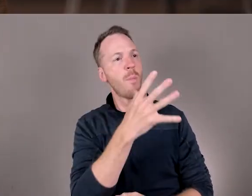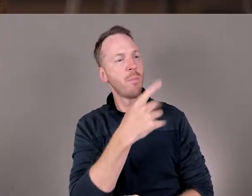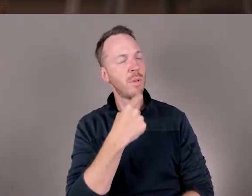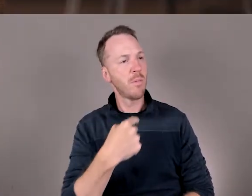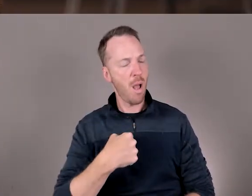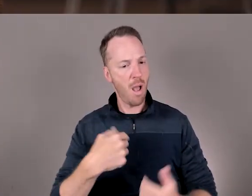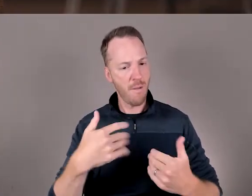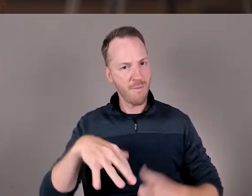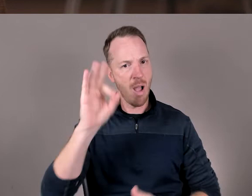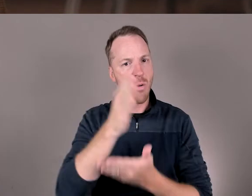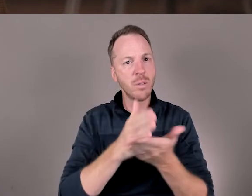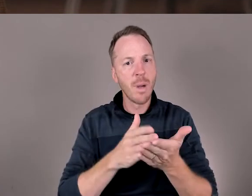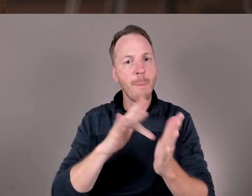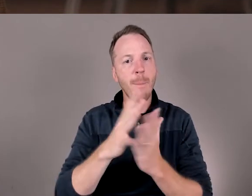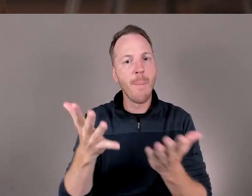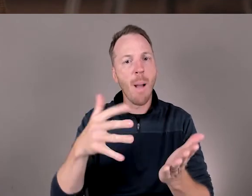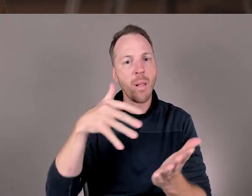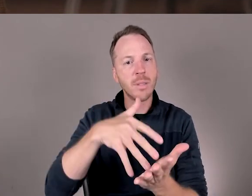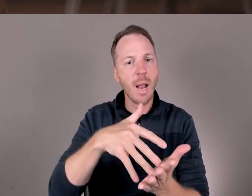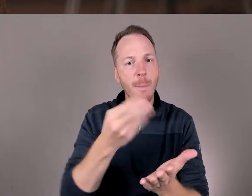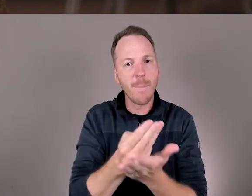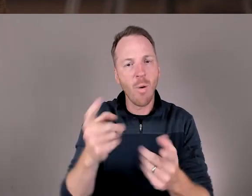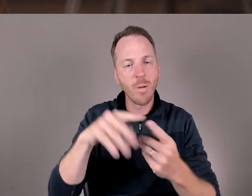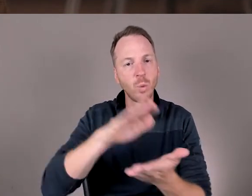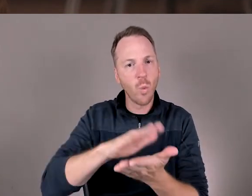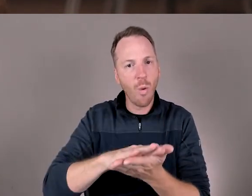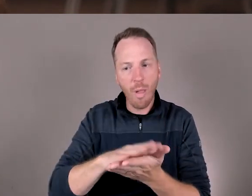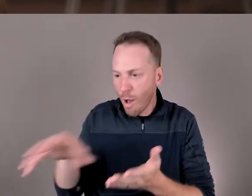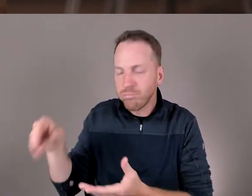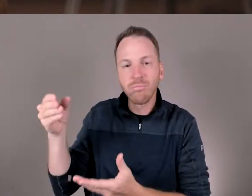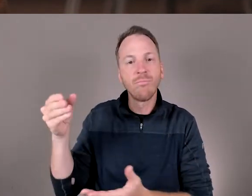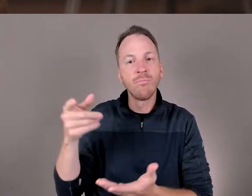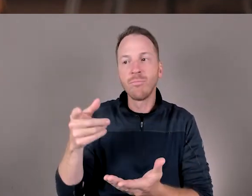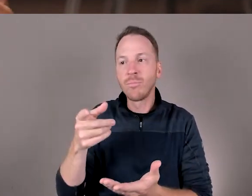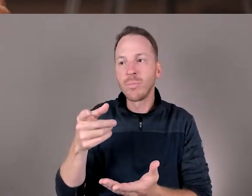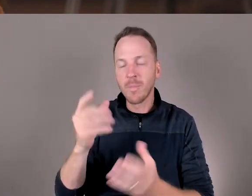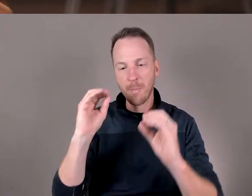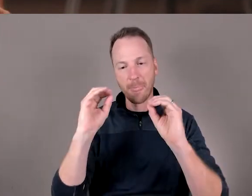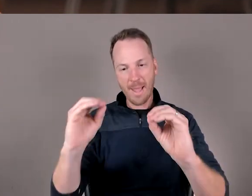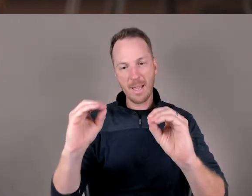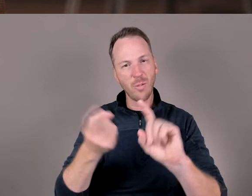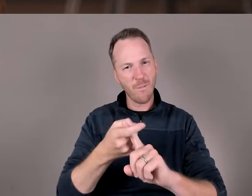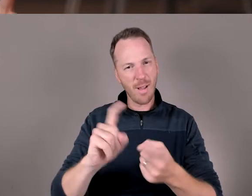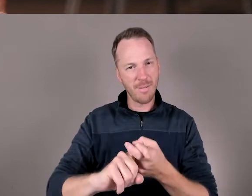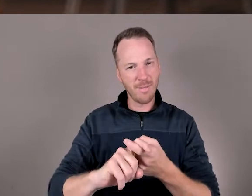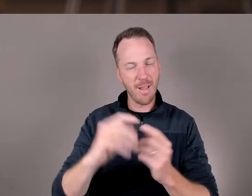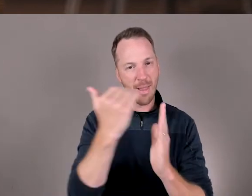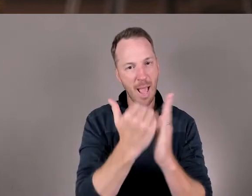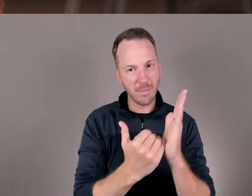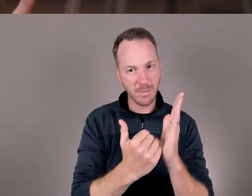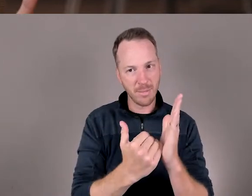had found some of her Bible study materials from school and that she was teaching her friend a